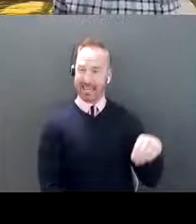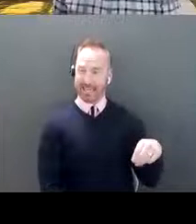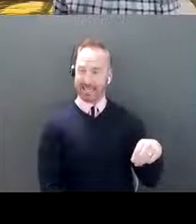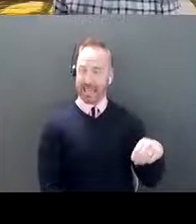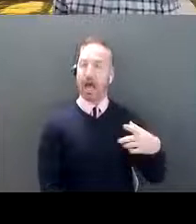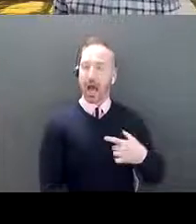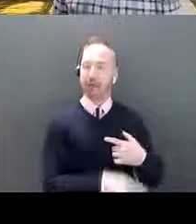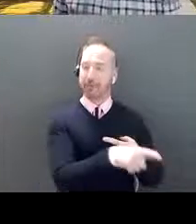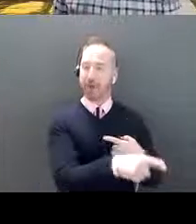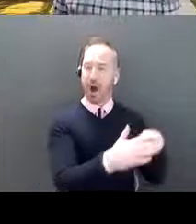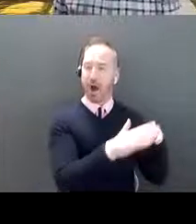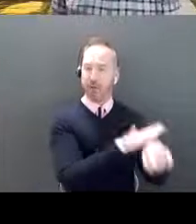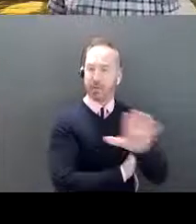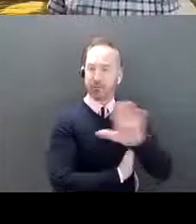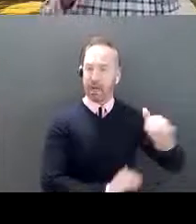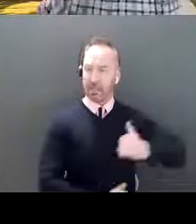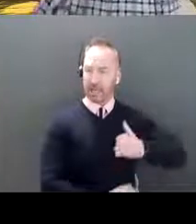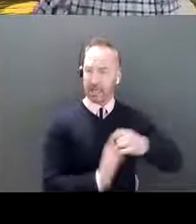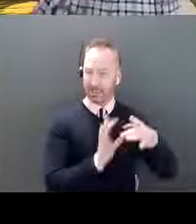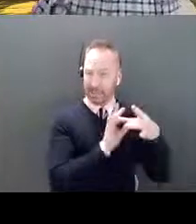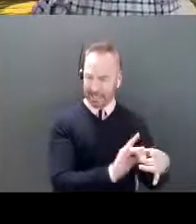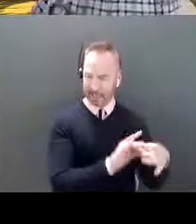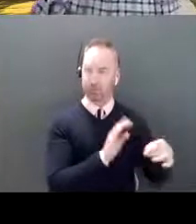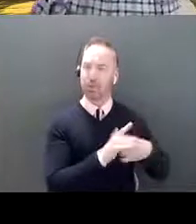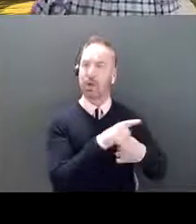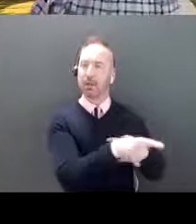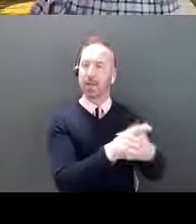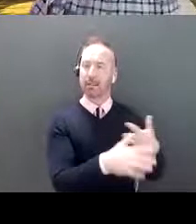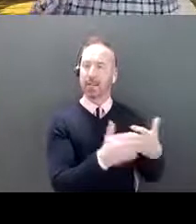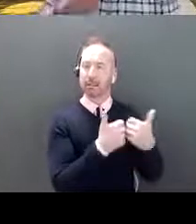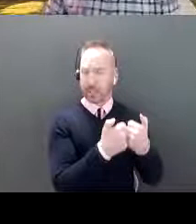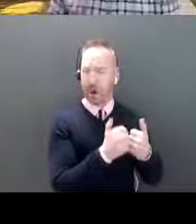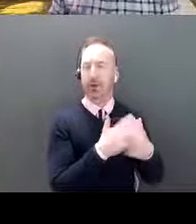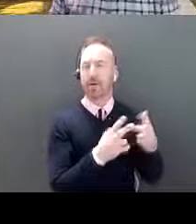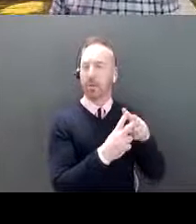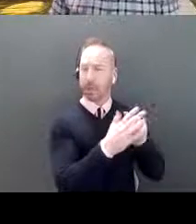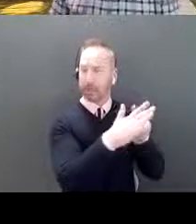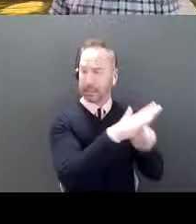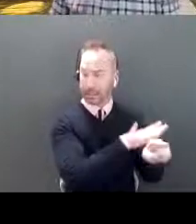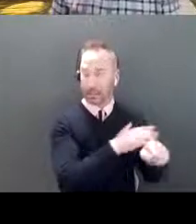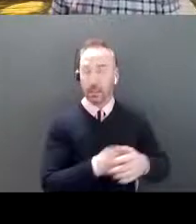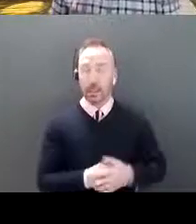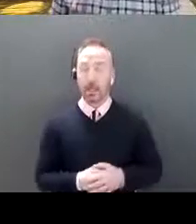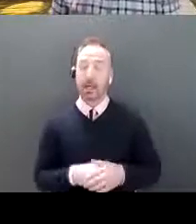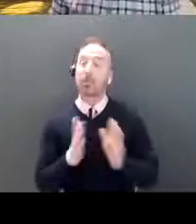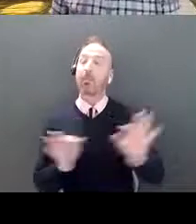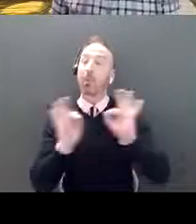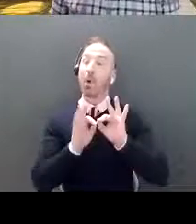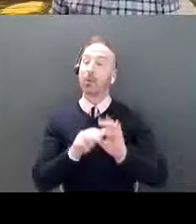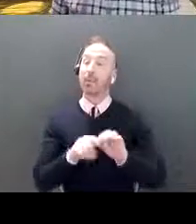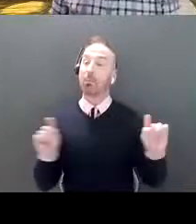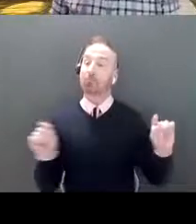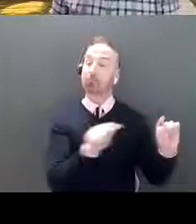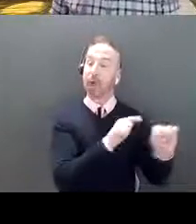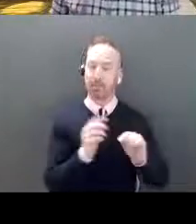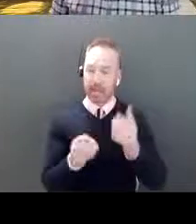Canada. And the major point I wanted to make with this information is that